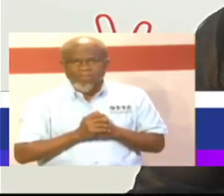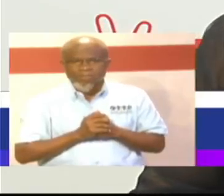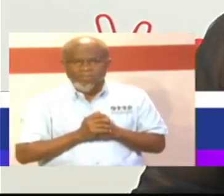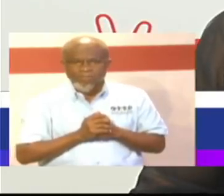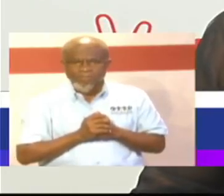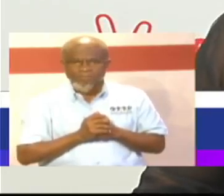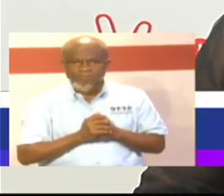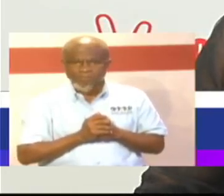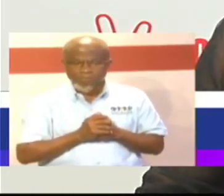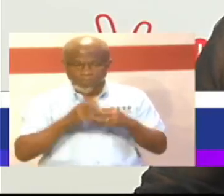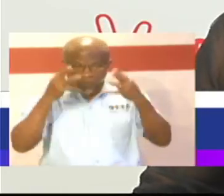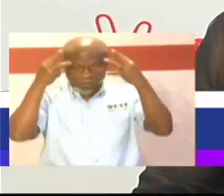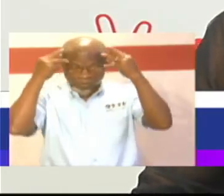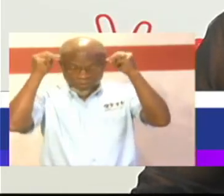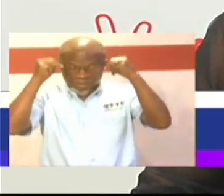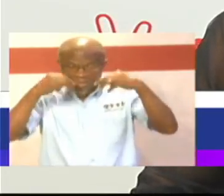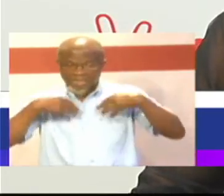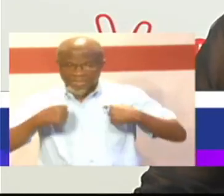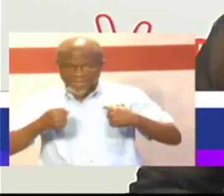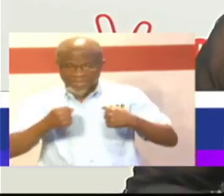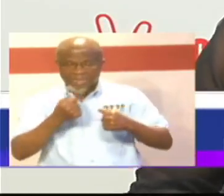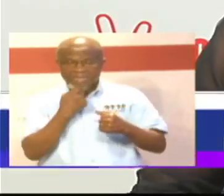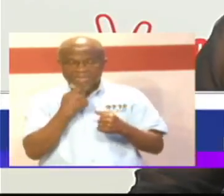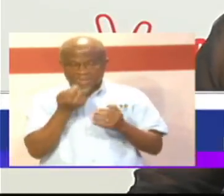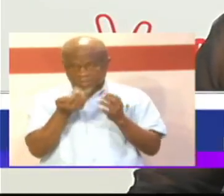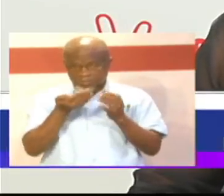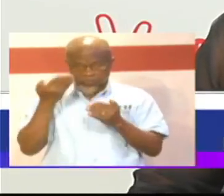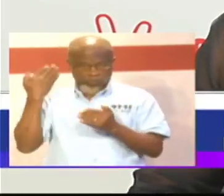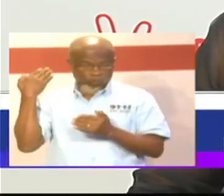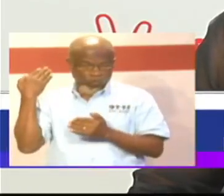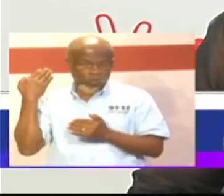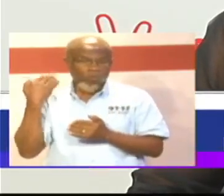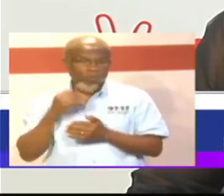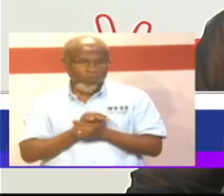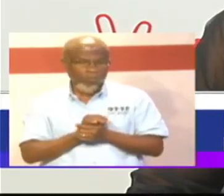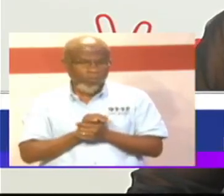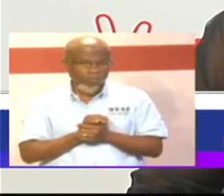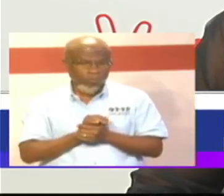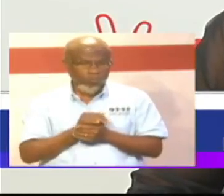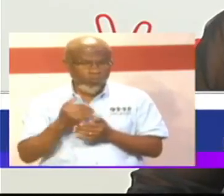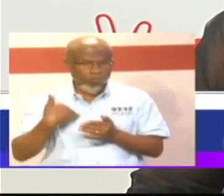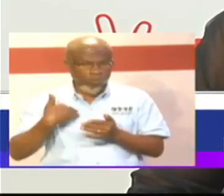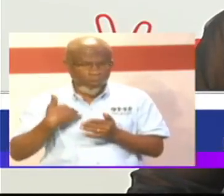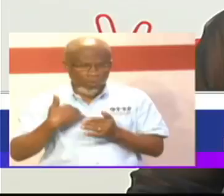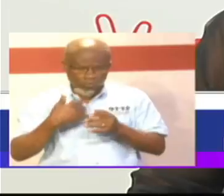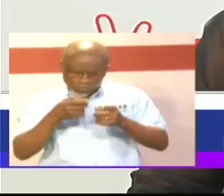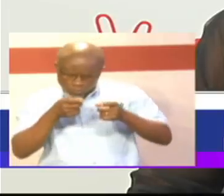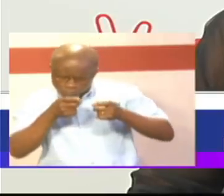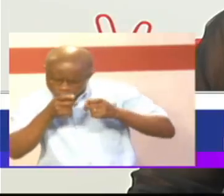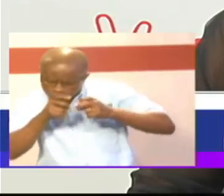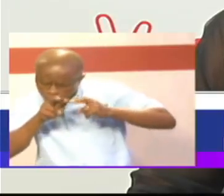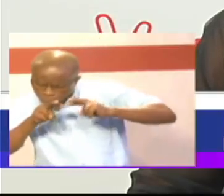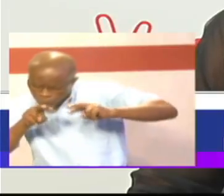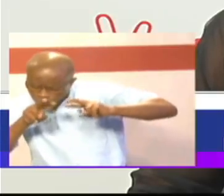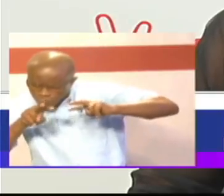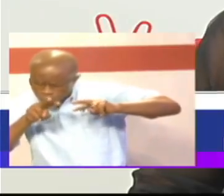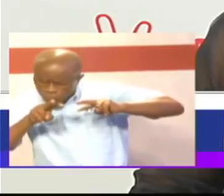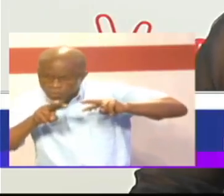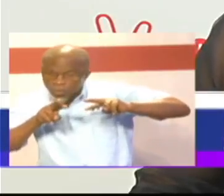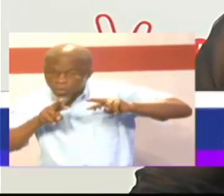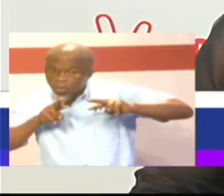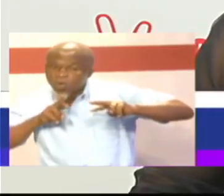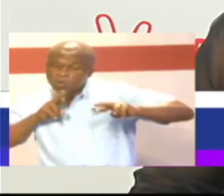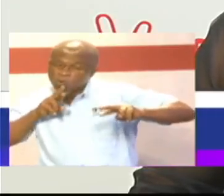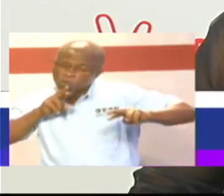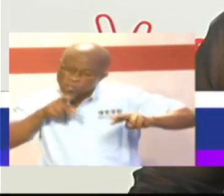The Ministry of Health, as I would have indicated, does real-time or carries out real-time monitoring